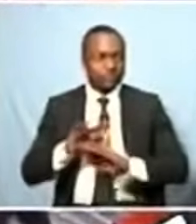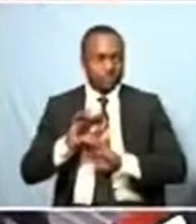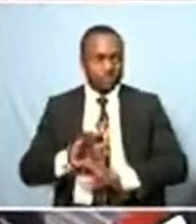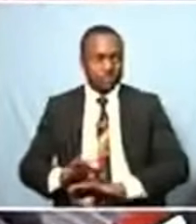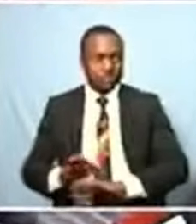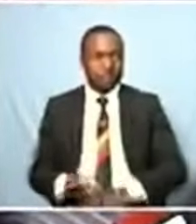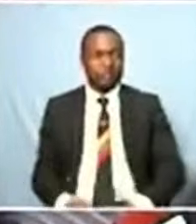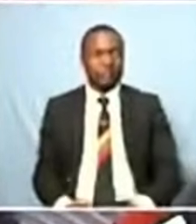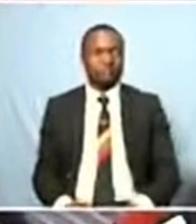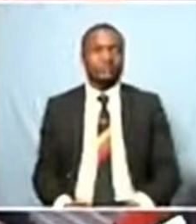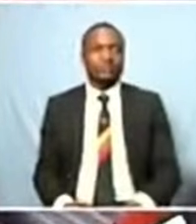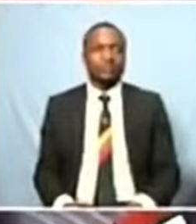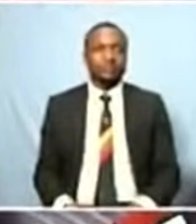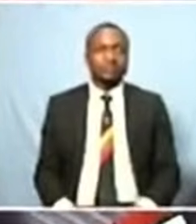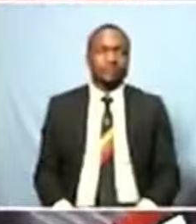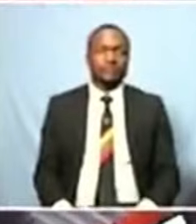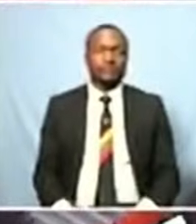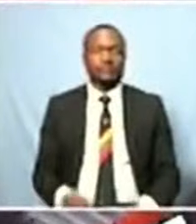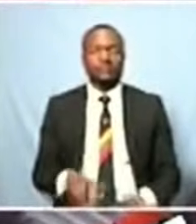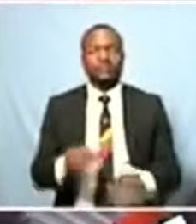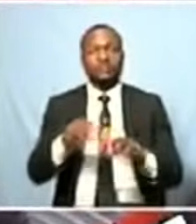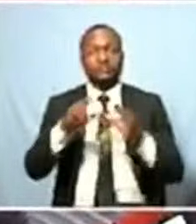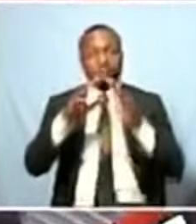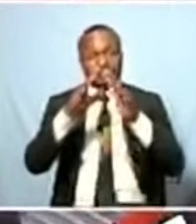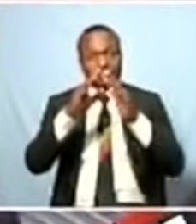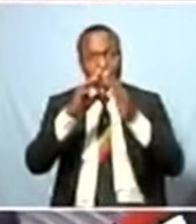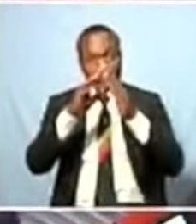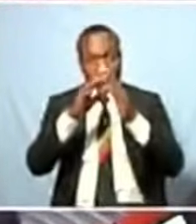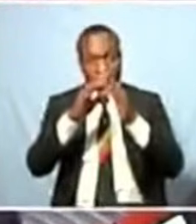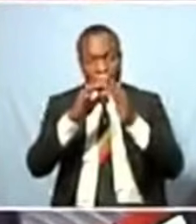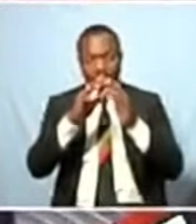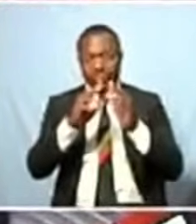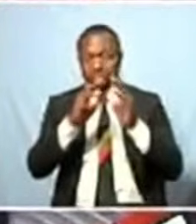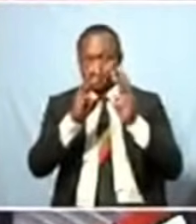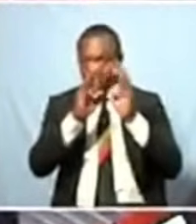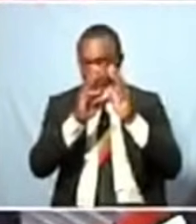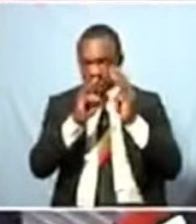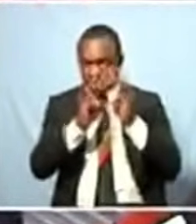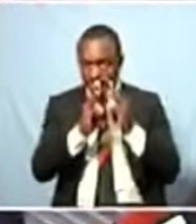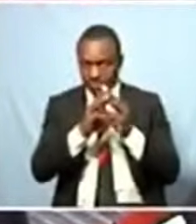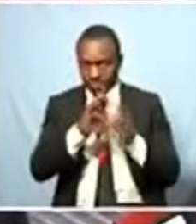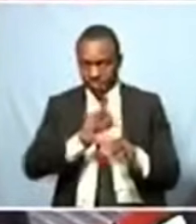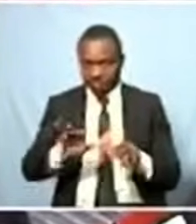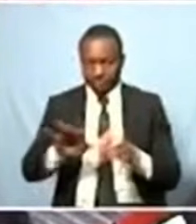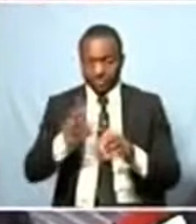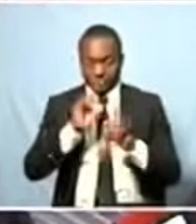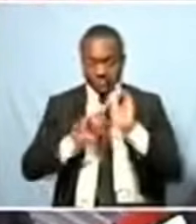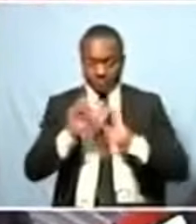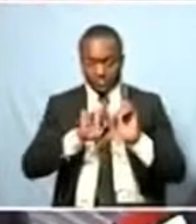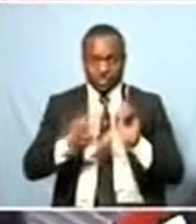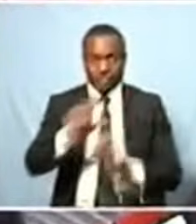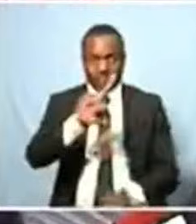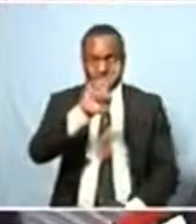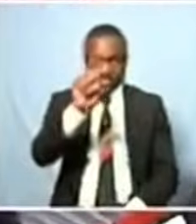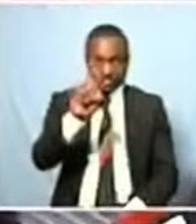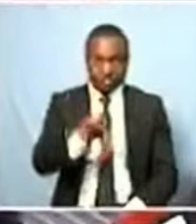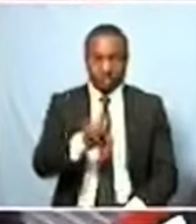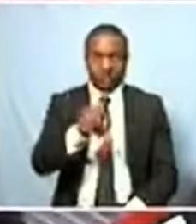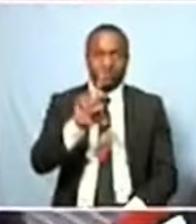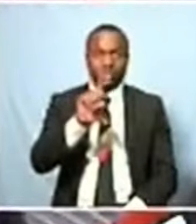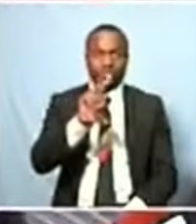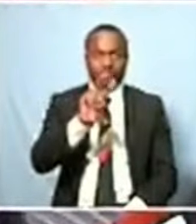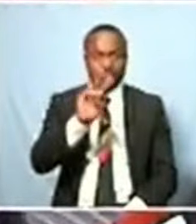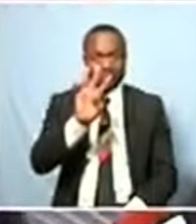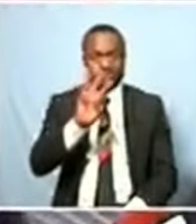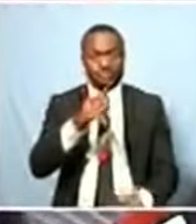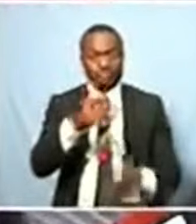members. When business was suspended, the House was considering question number 124 on the order